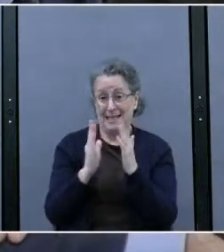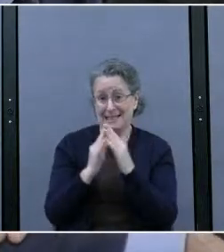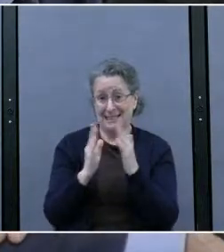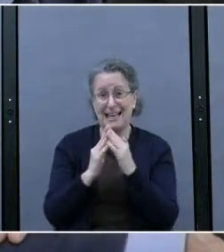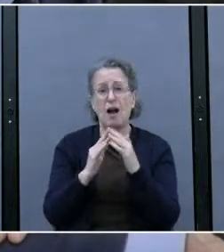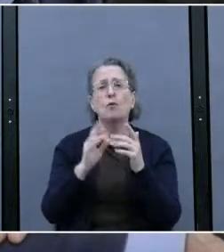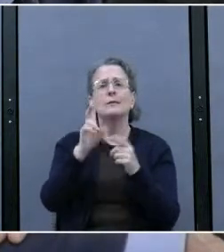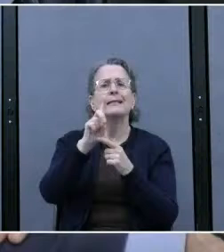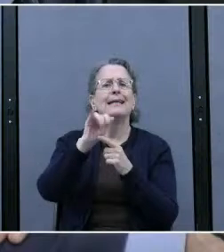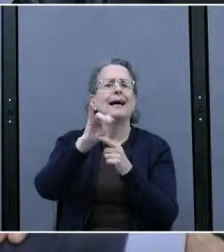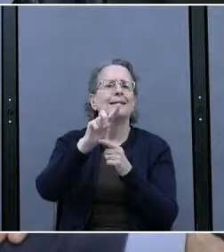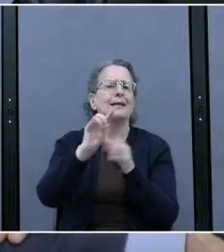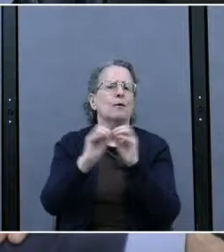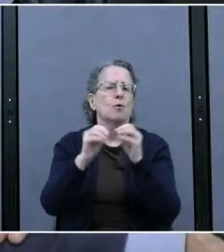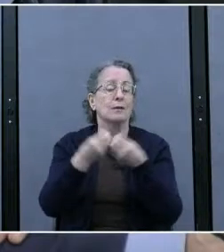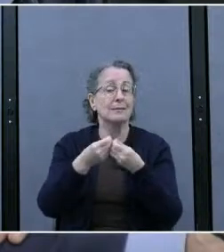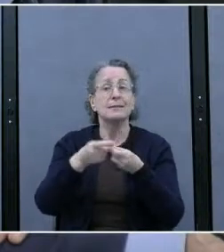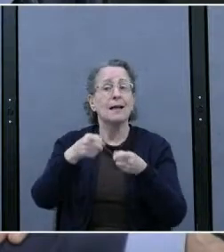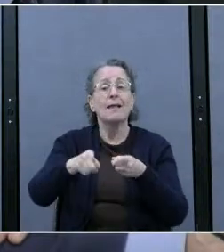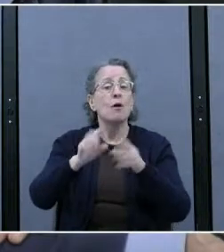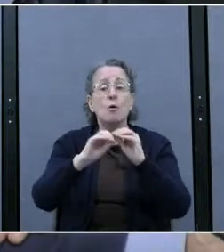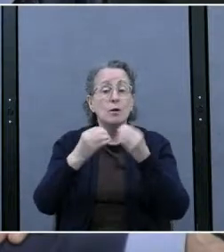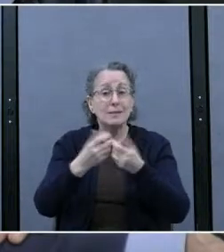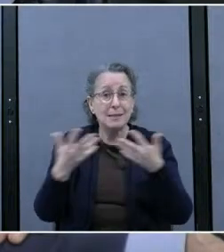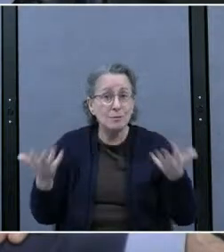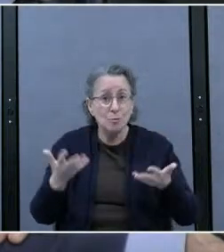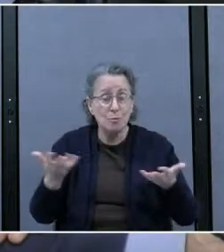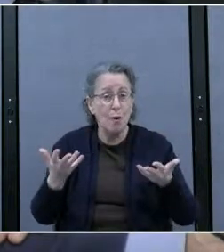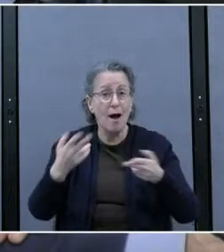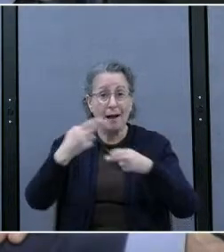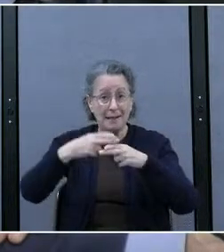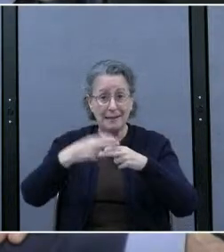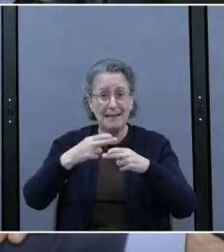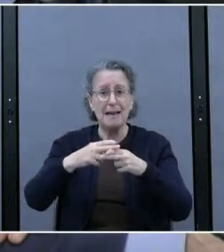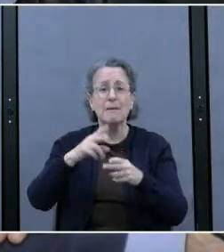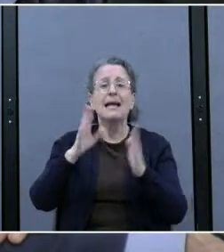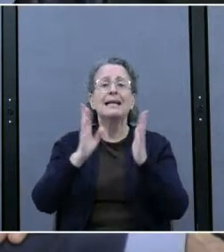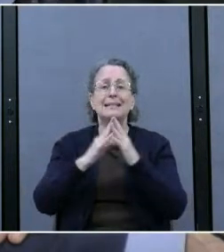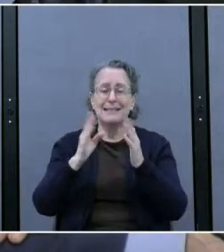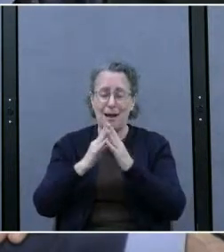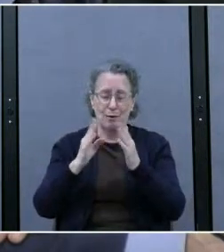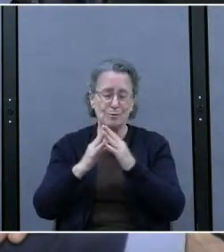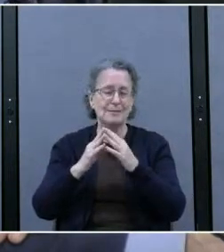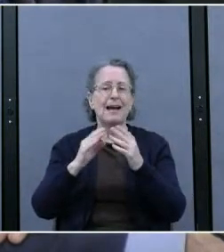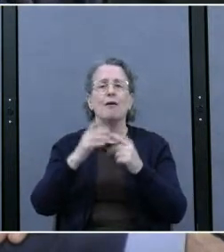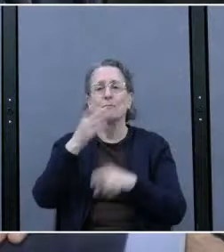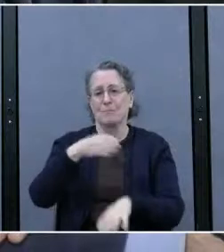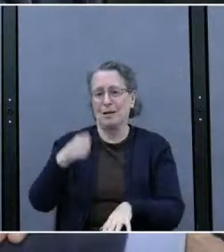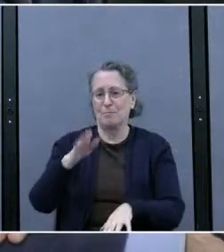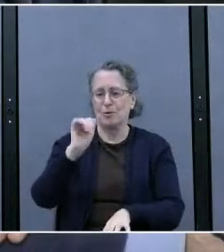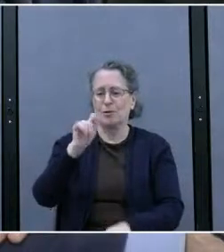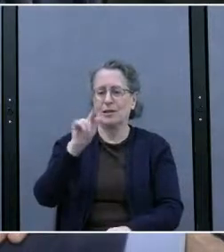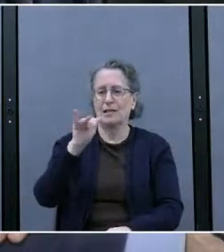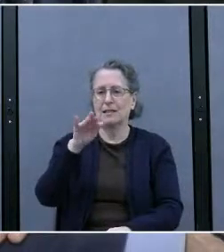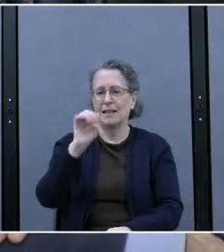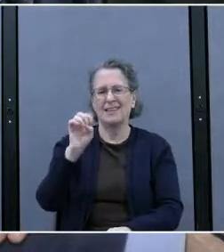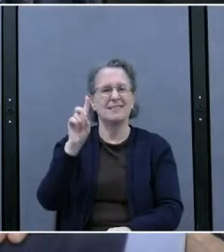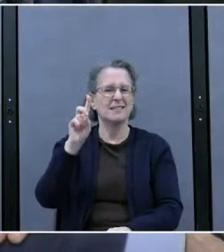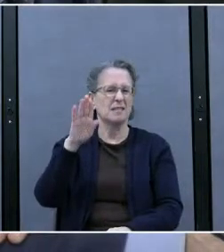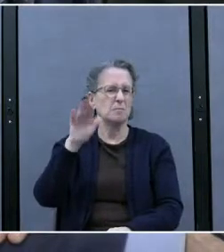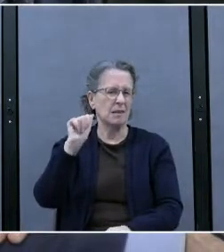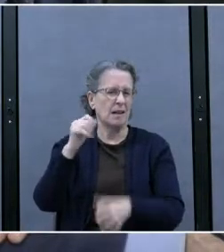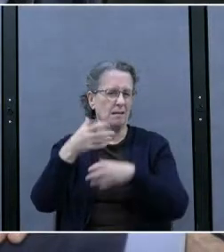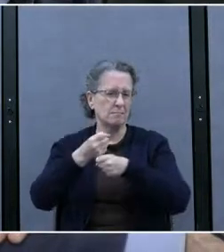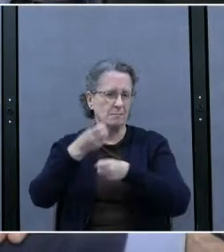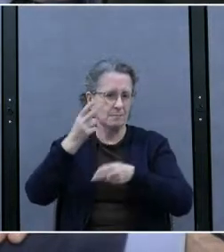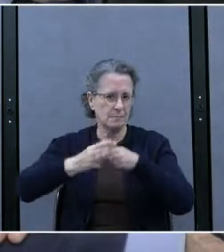which is the Downtown Brattleboro Alliance. This is another annual thing that is done, allowing for this